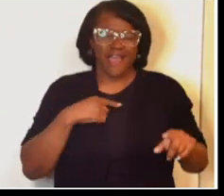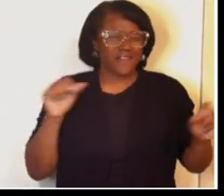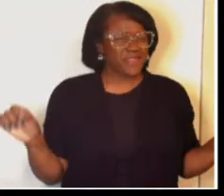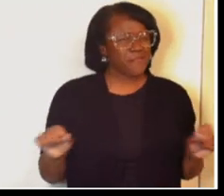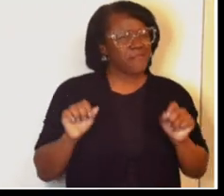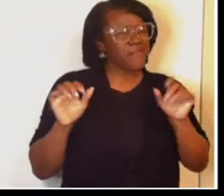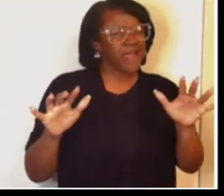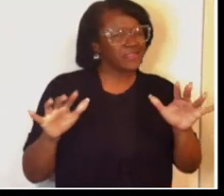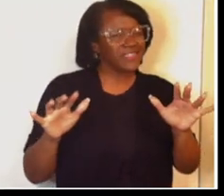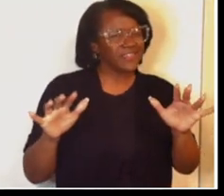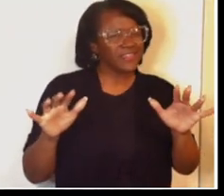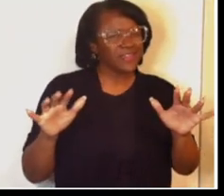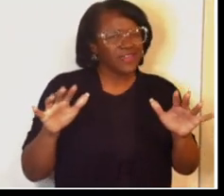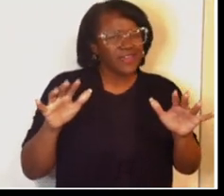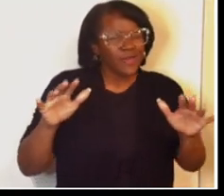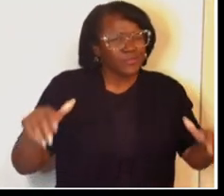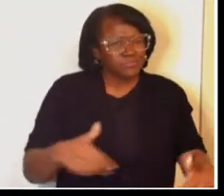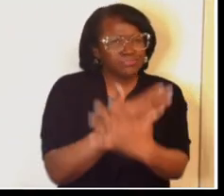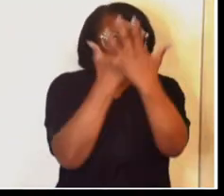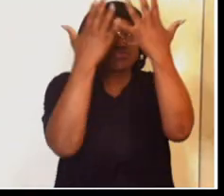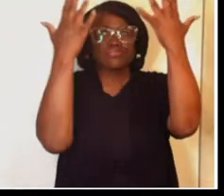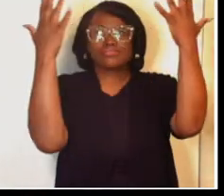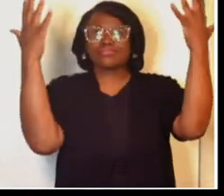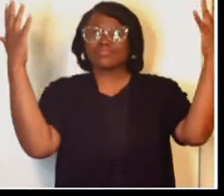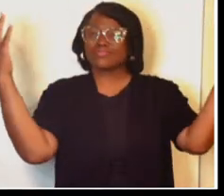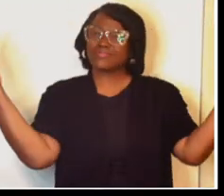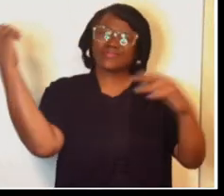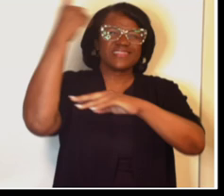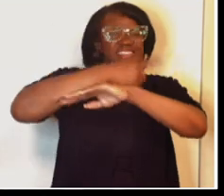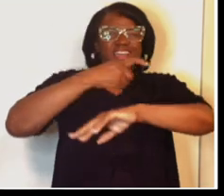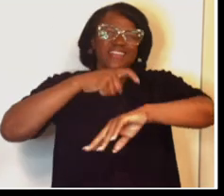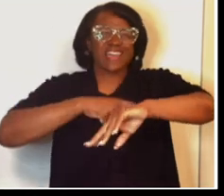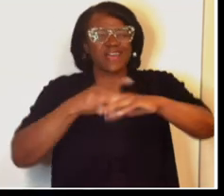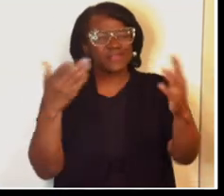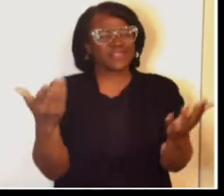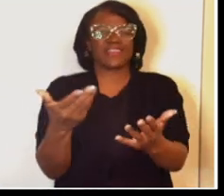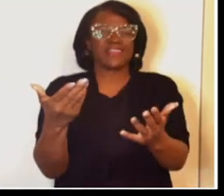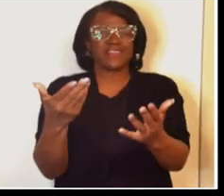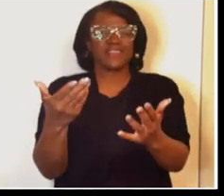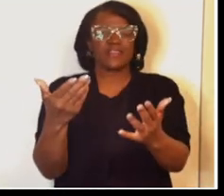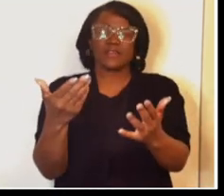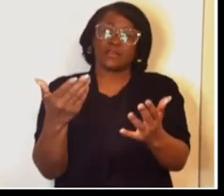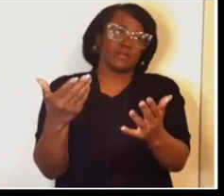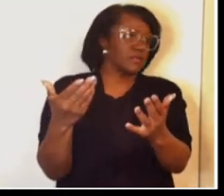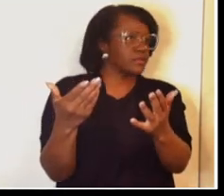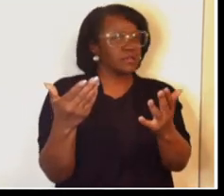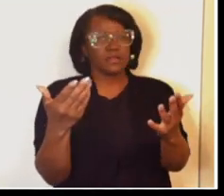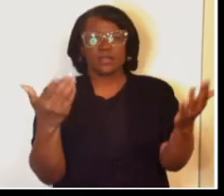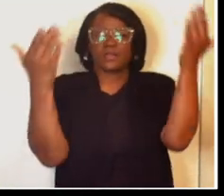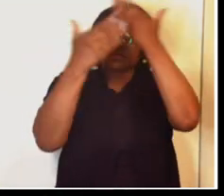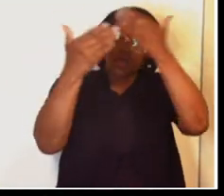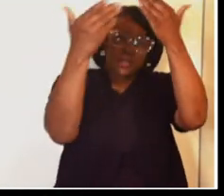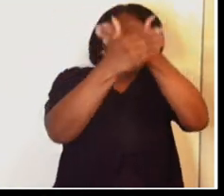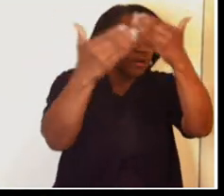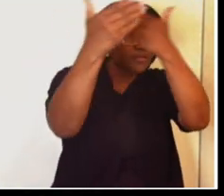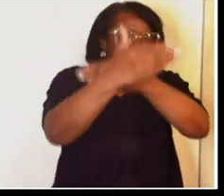to turn the gloom to cheerful day. I softly sing, and when the way grows darker still, shadowed by sorrow's somber